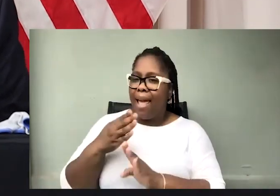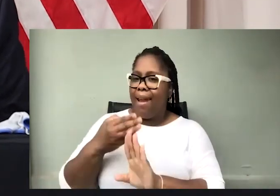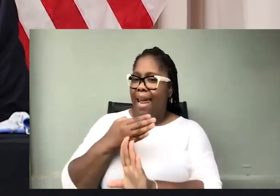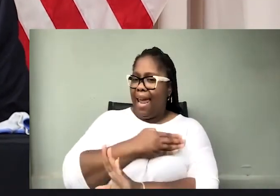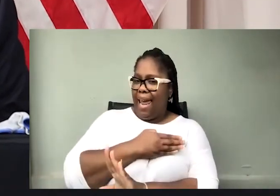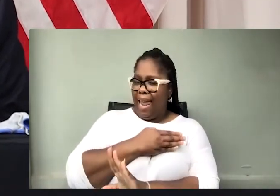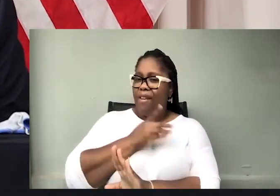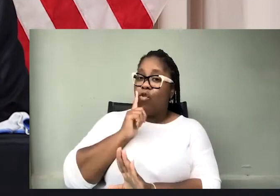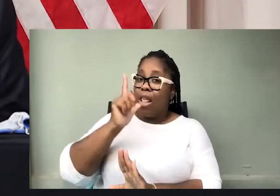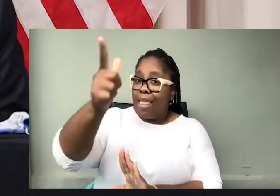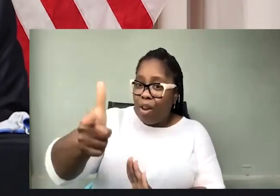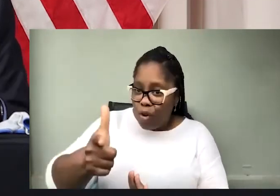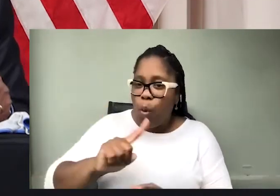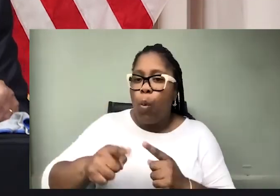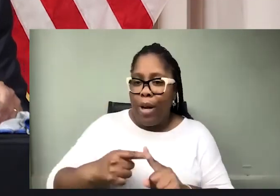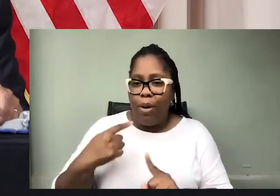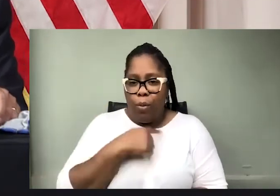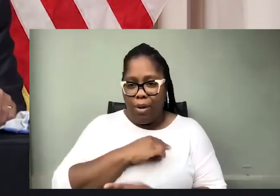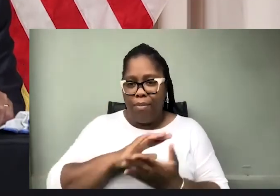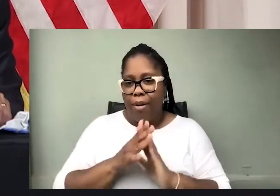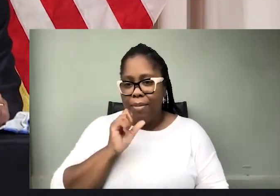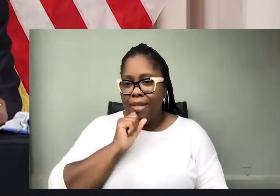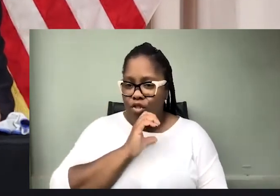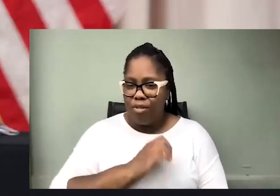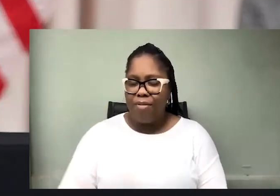when we're seniors.